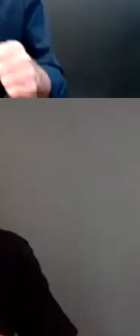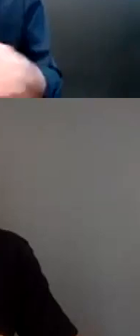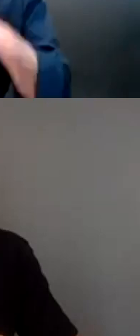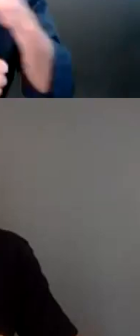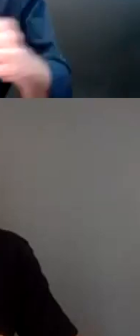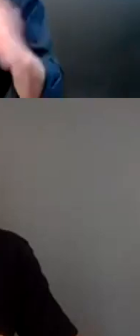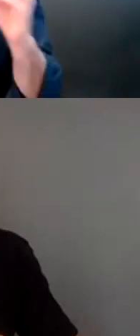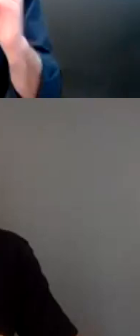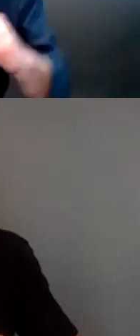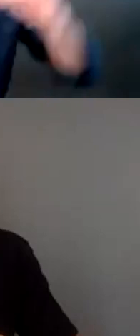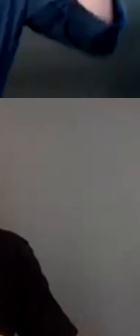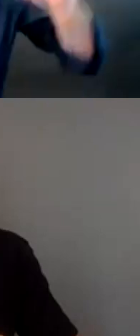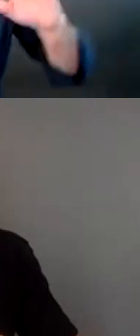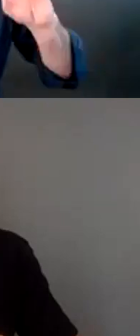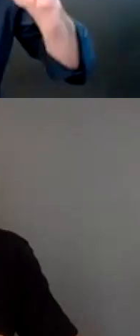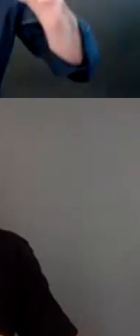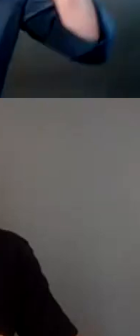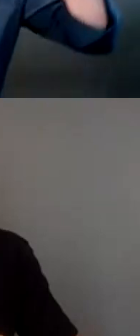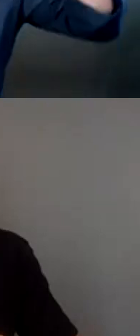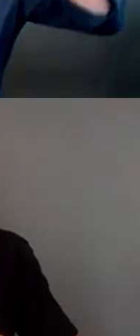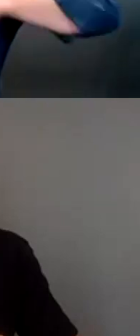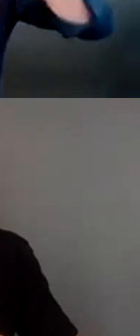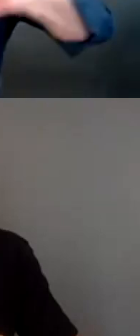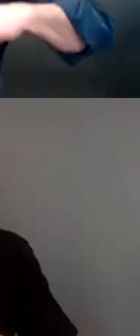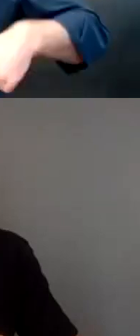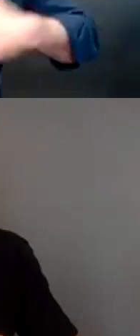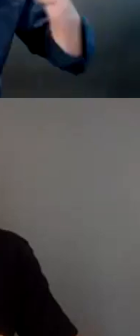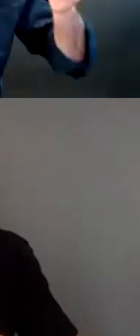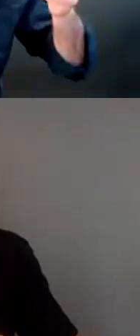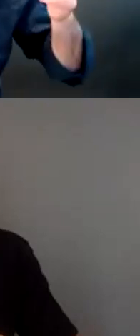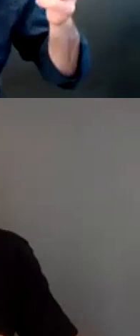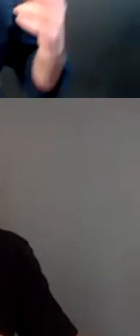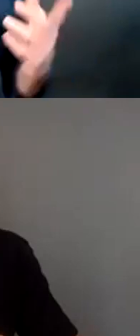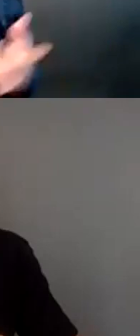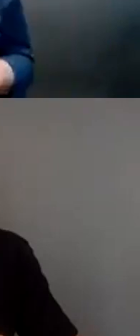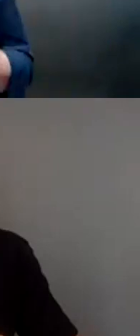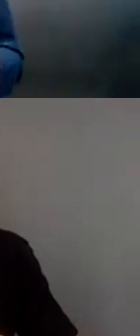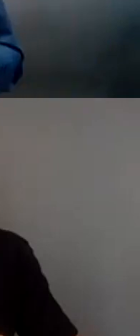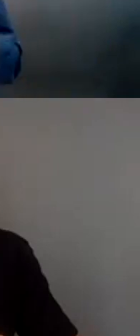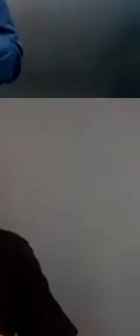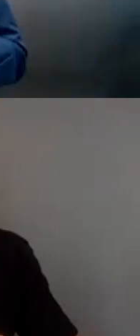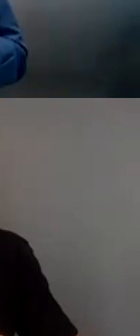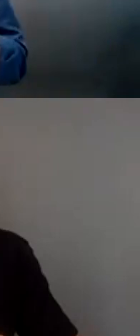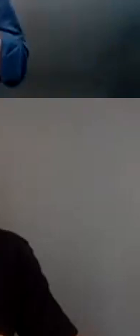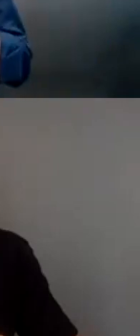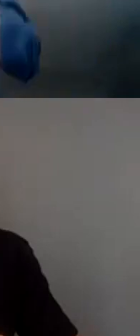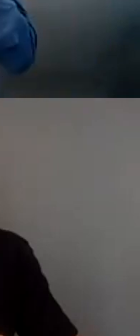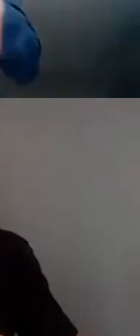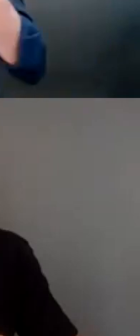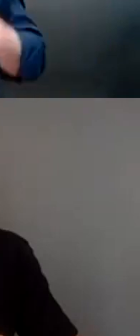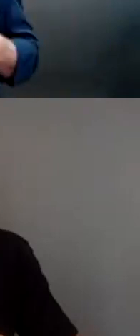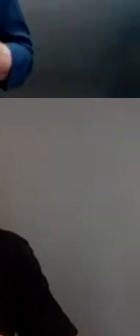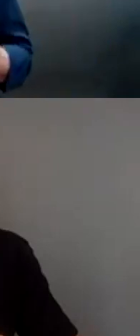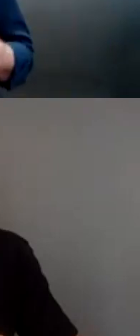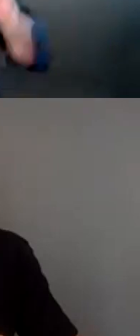out what are those triggers. We can't ignore them. But sometimes people are afraid to even ask, right? Do they want to know? But it's taking that time. And I